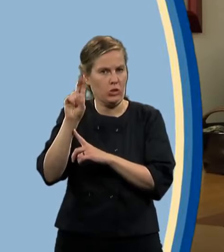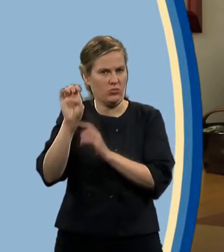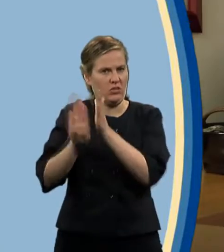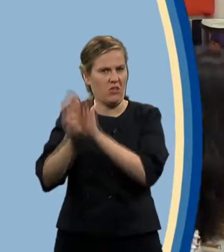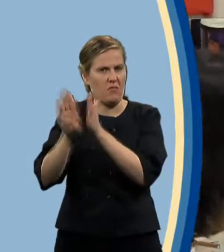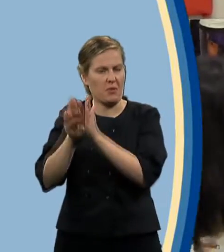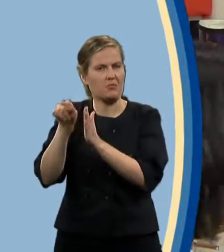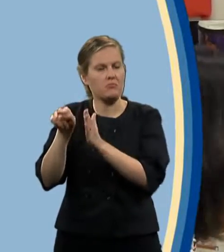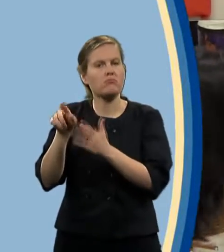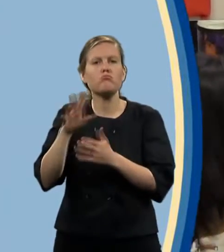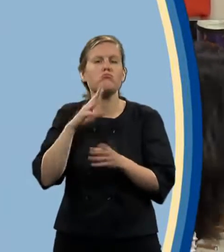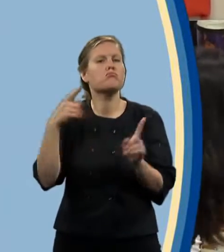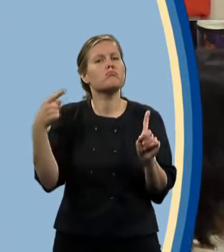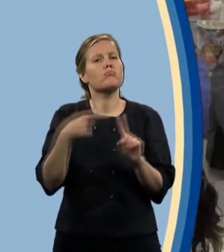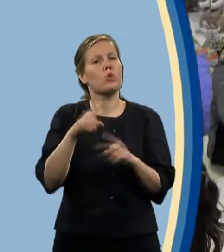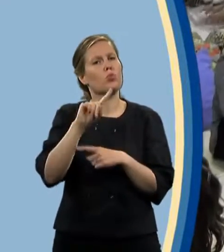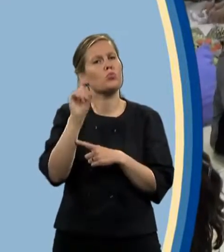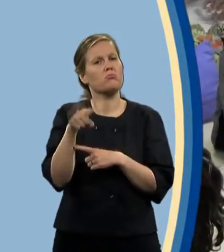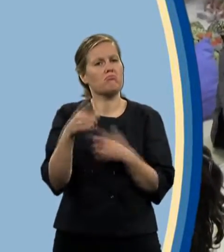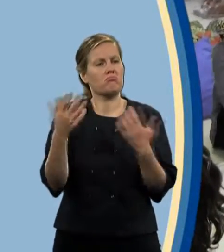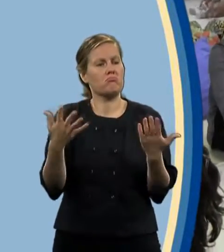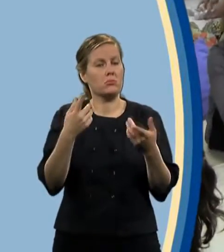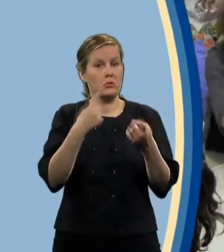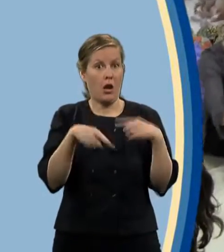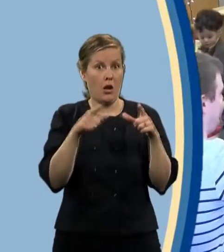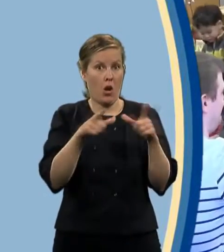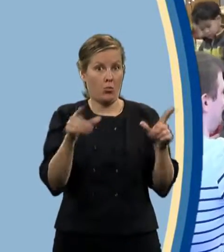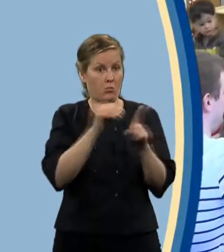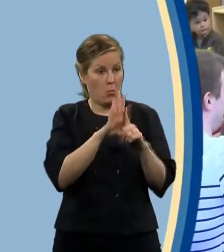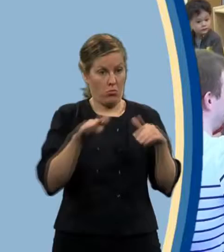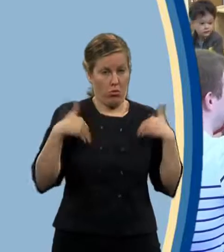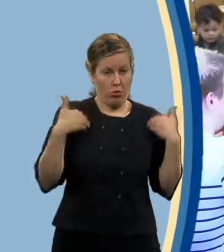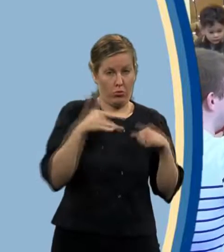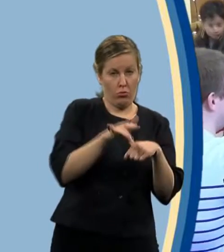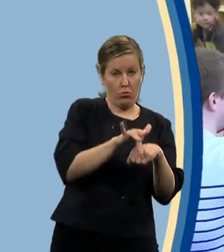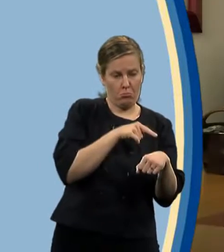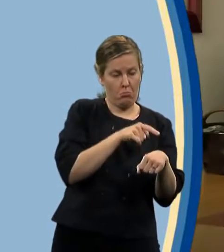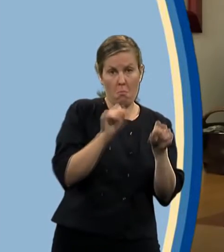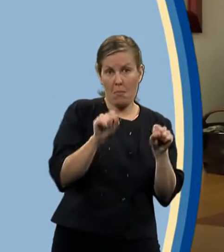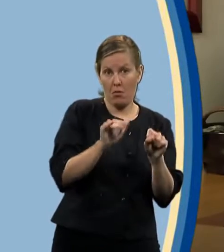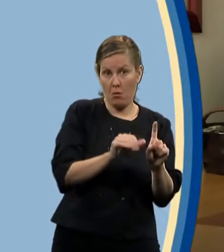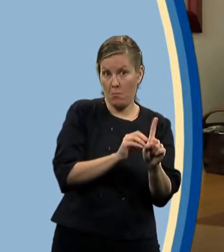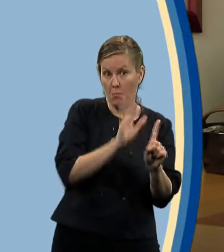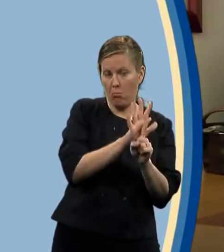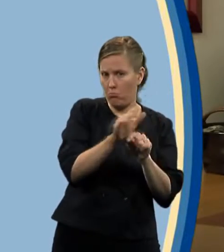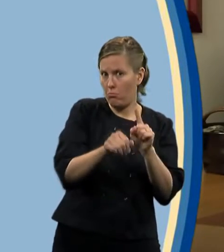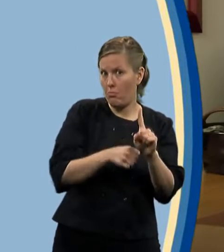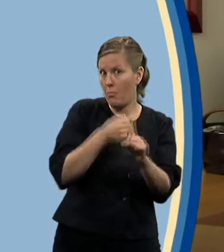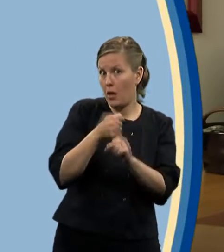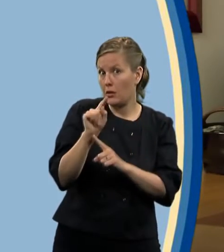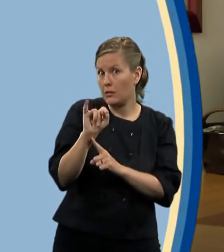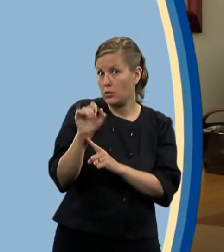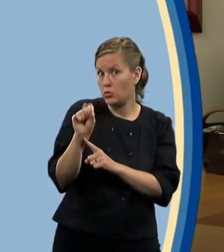auditory tissue development. And in particular, we've looked at the question of whether early exposure to